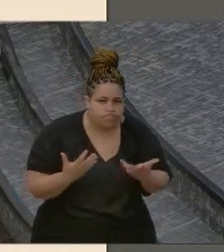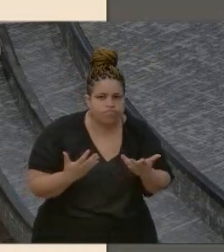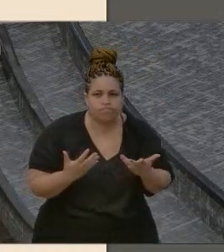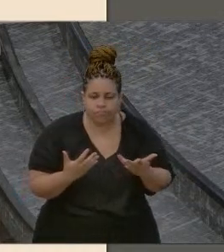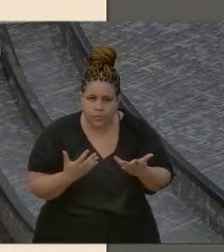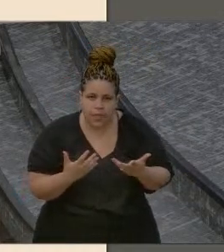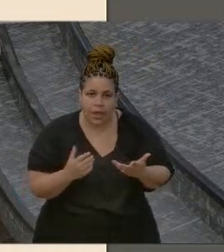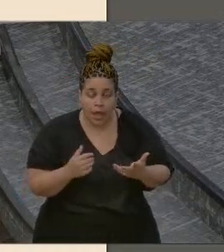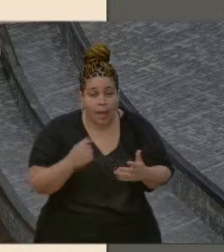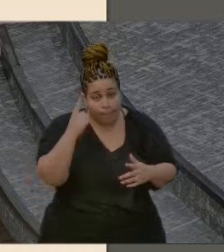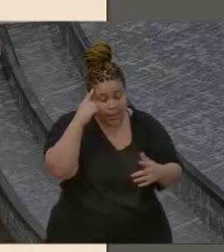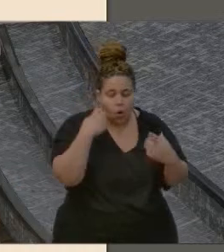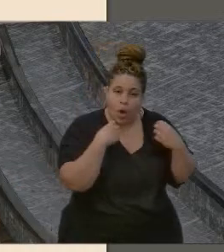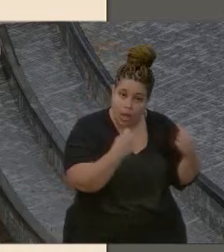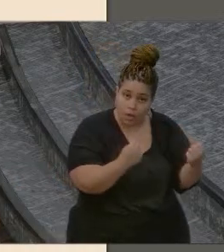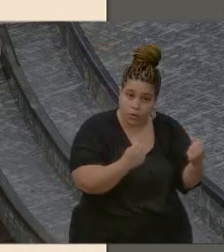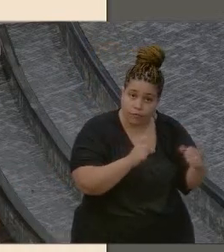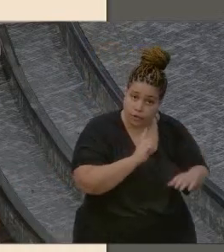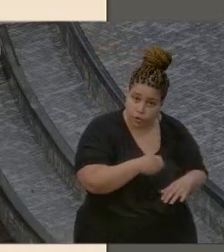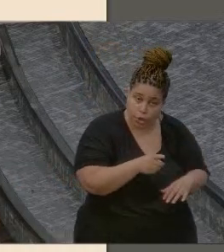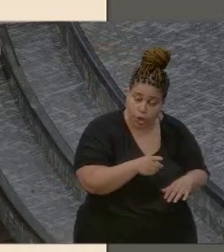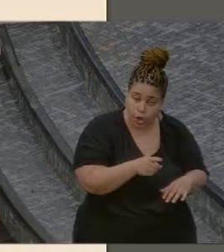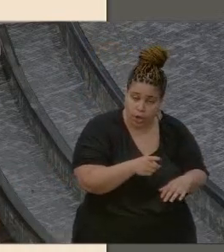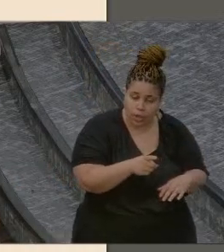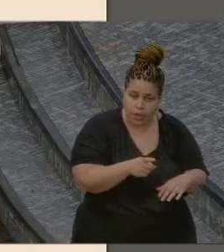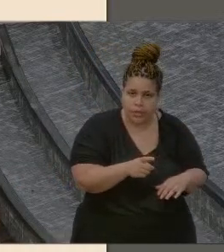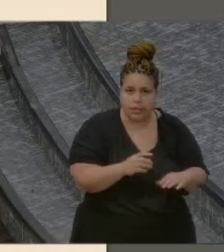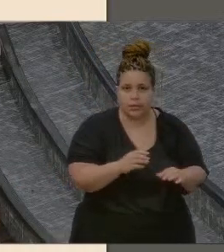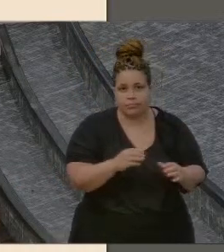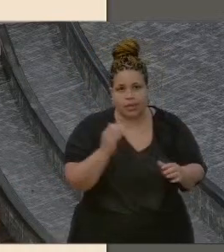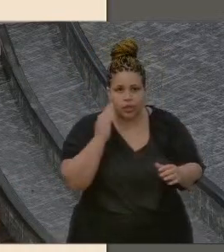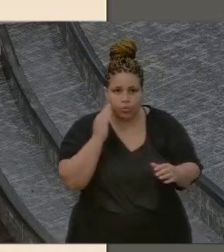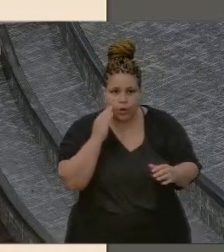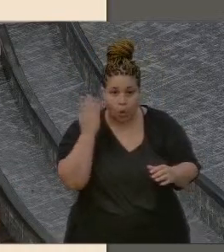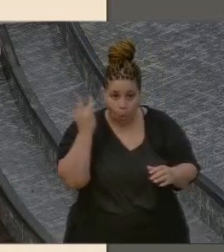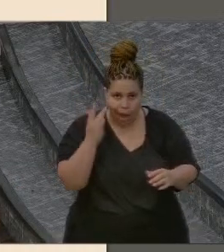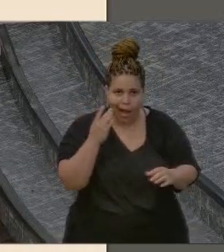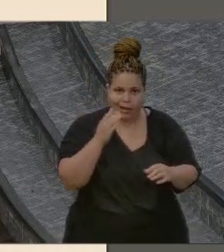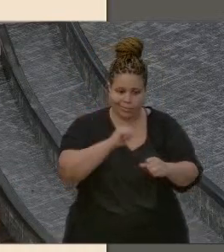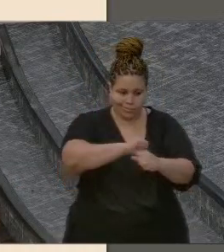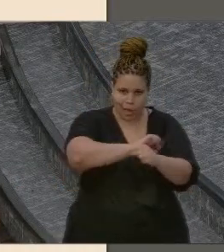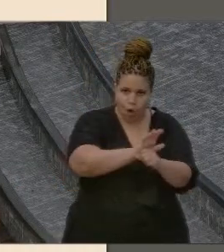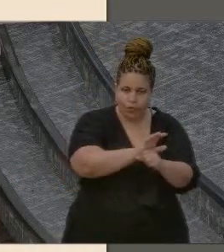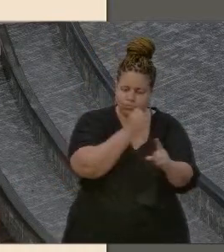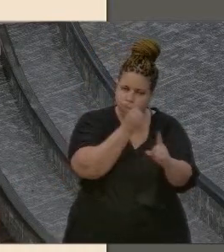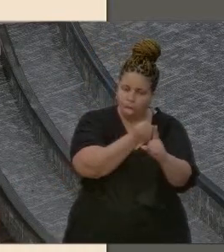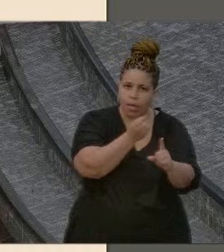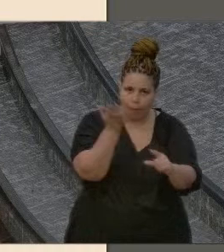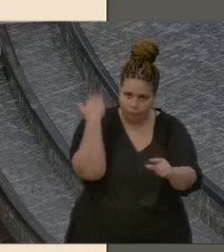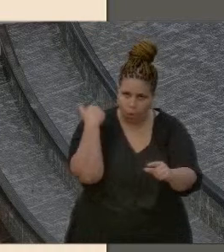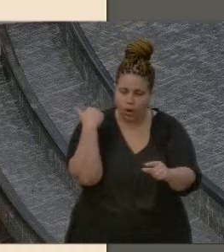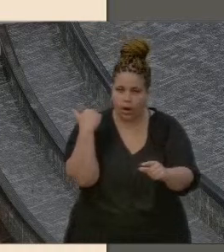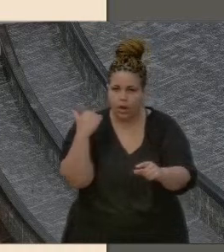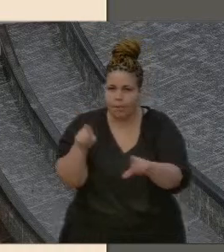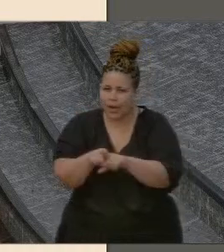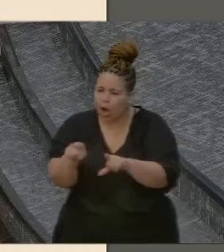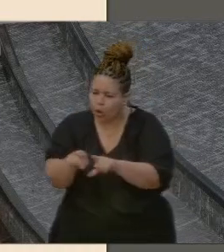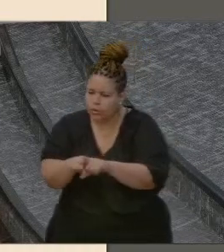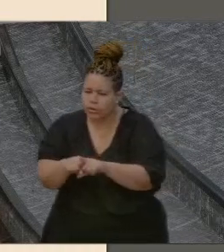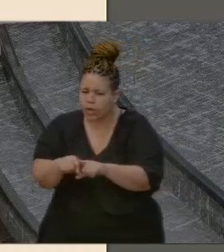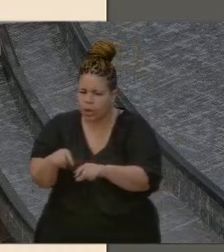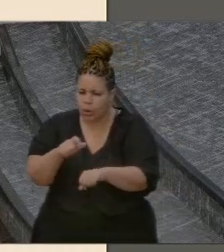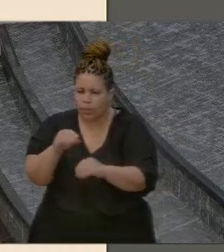health breaks and time as we emerge from the pandemic, but also more time for educators in their professional development.